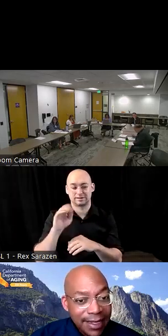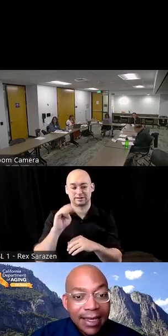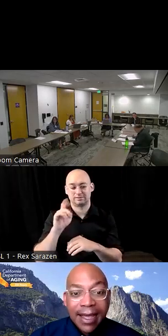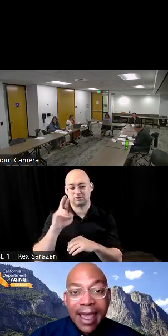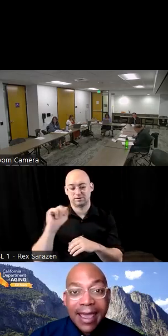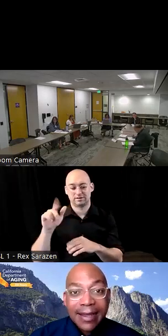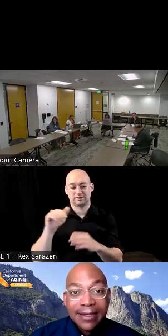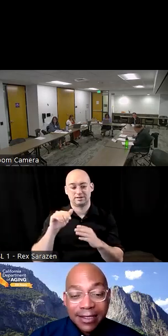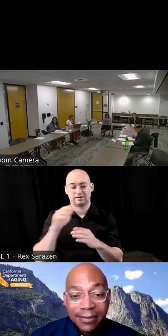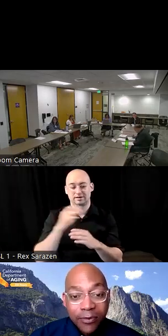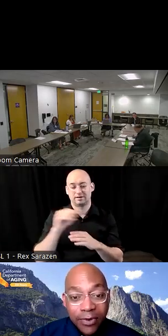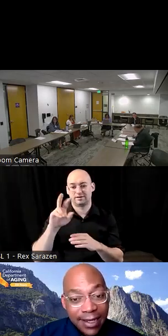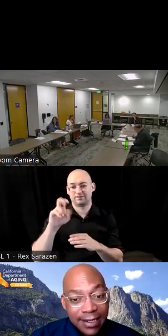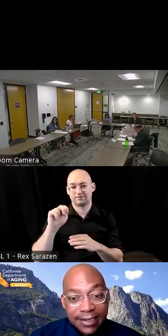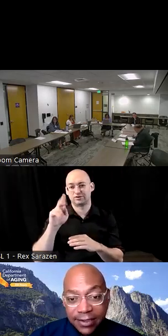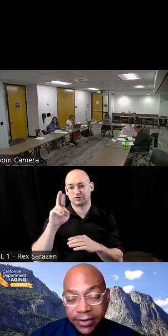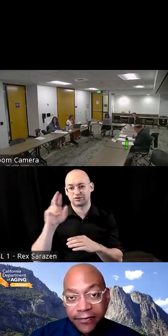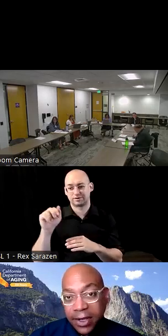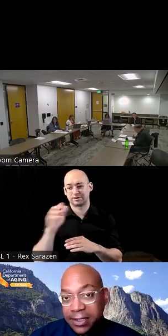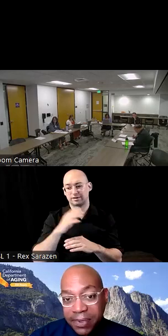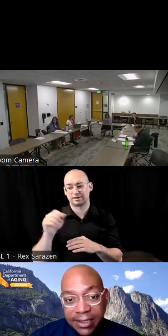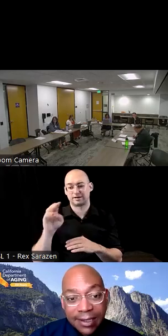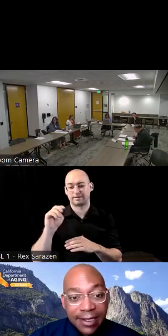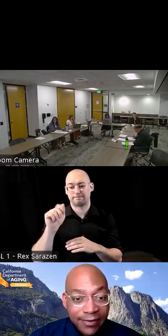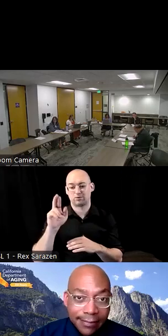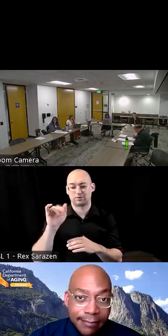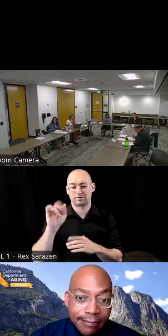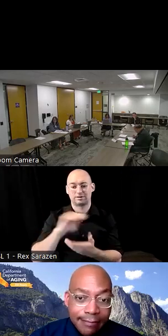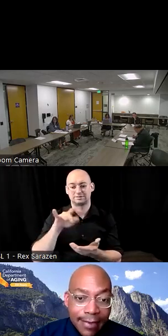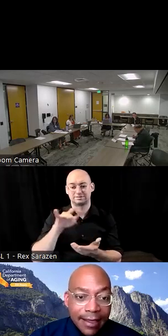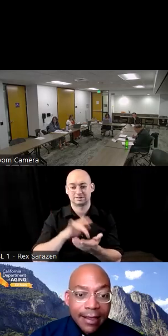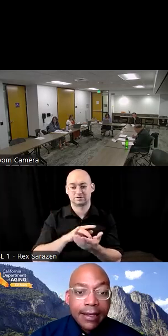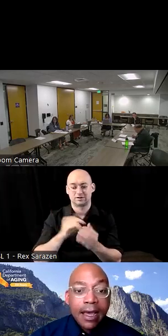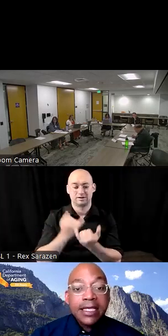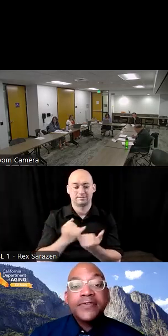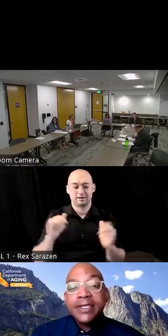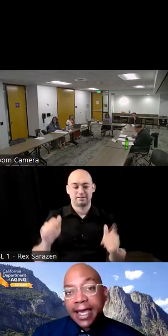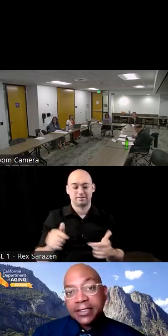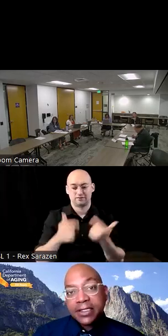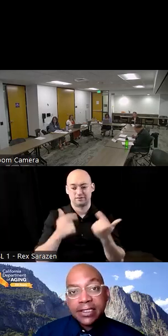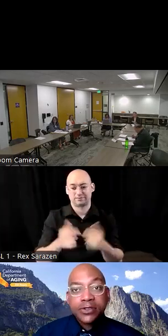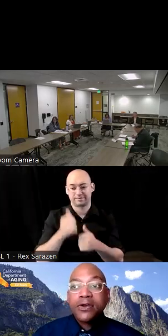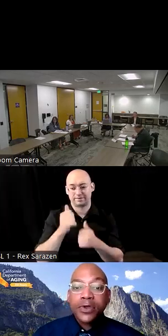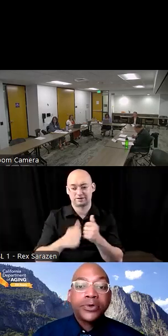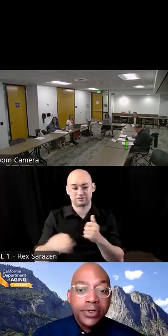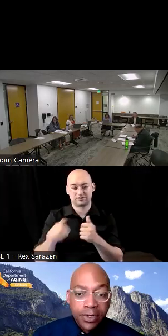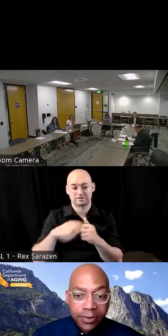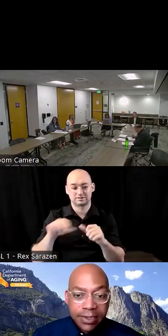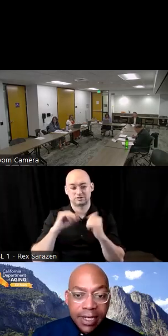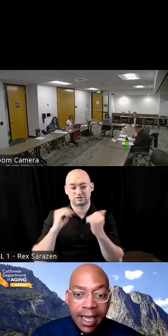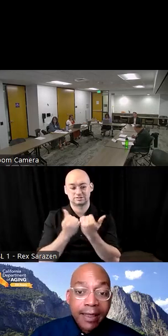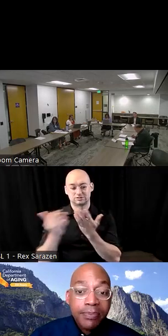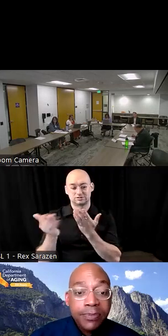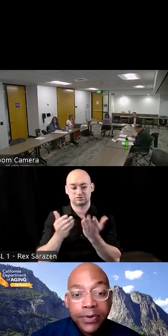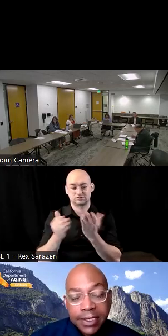Ventura, and the Marin Center for Independent Living. Now, each of these agencies serves older